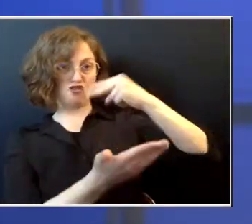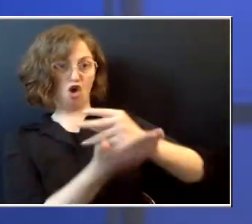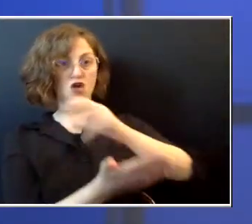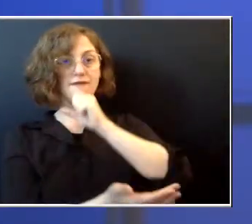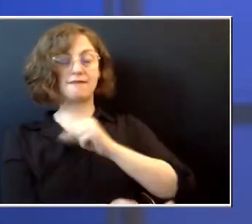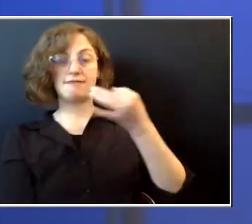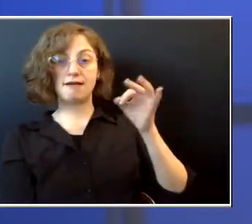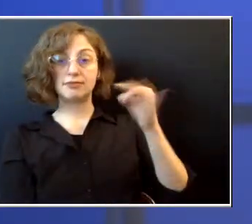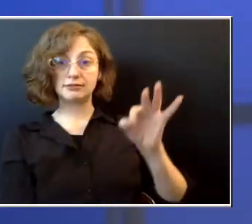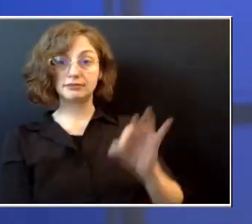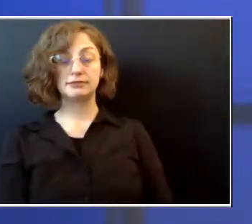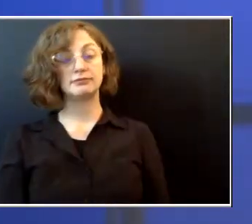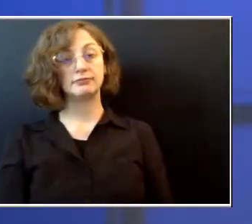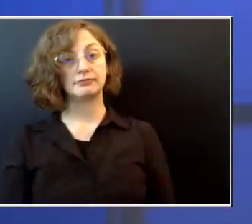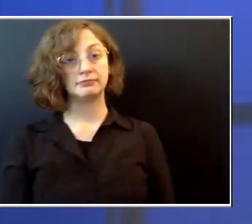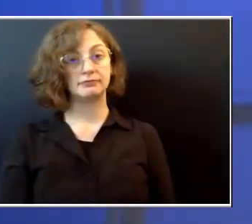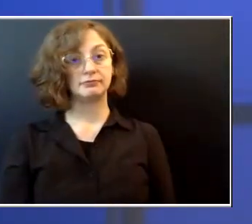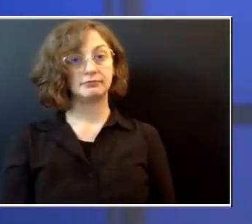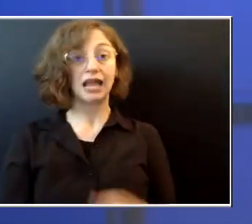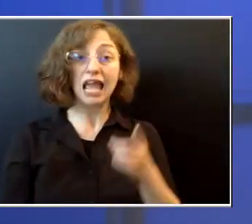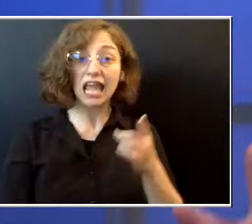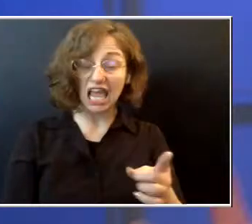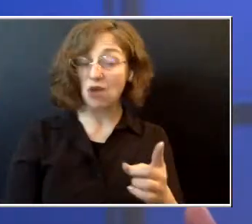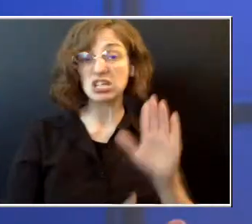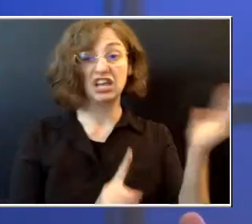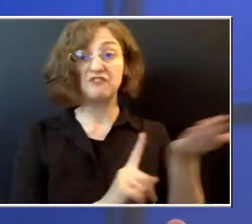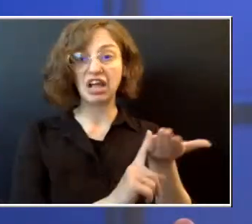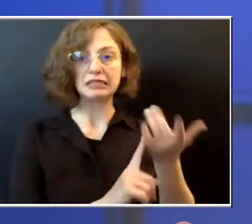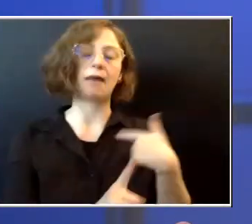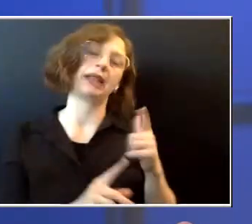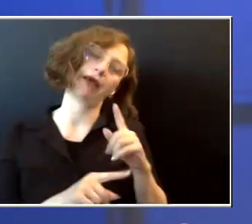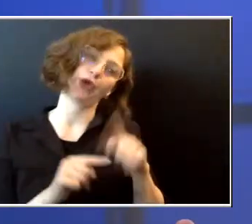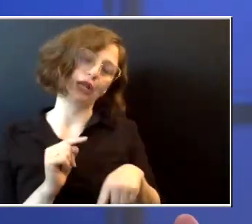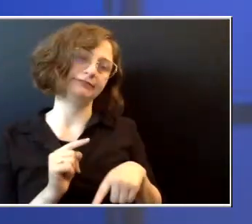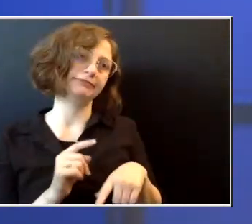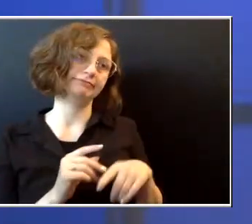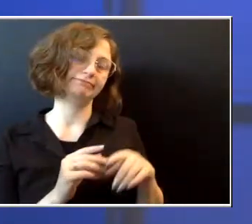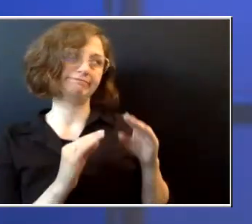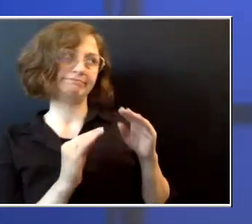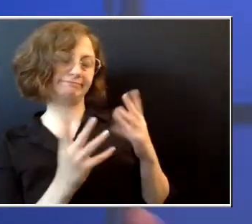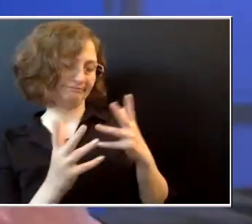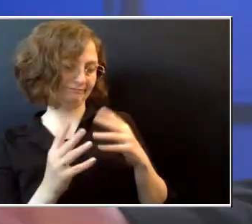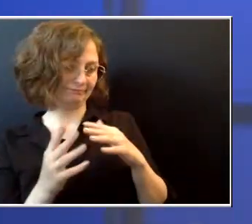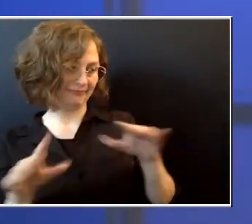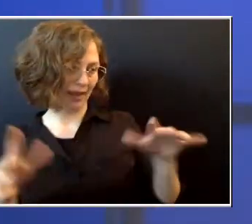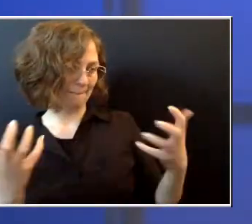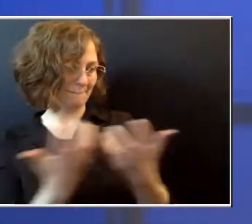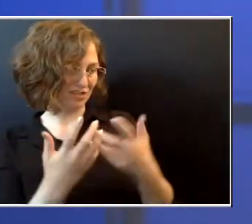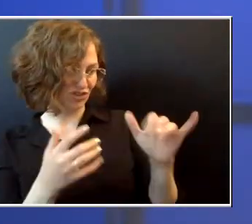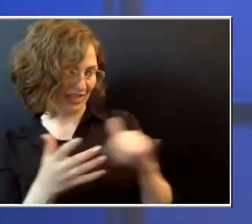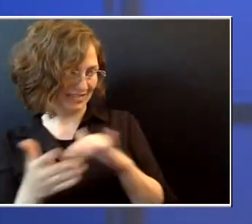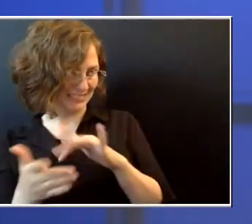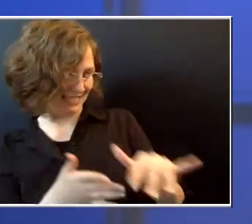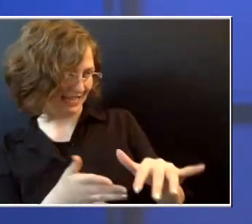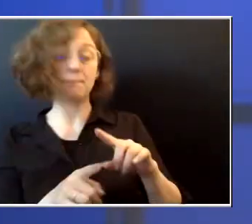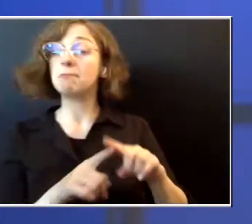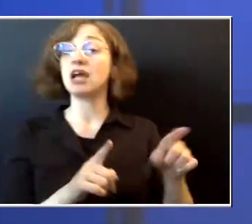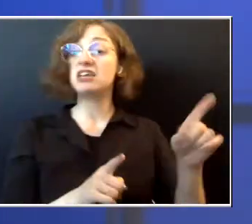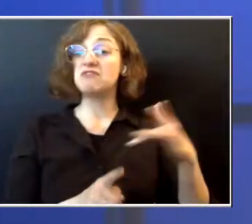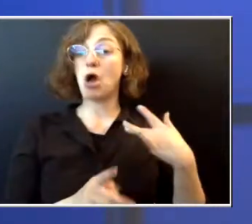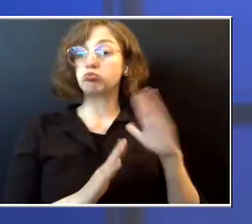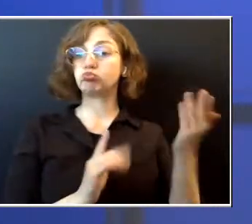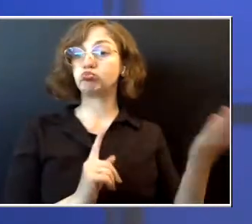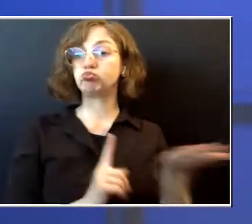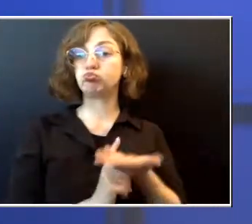couldn't do a 70-year-old study to match this, but he was convinced that taught him how to fall, so that we've just been pursuing that and showing it.